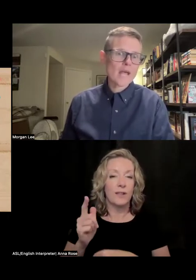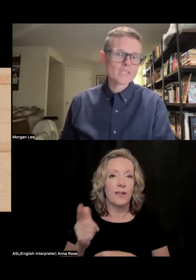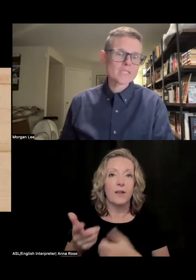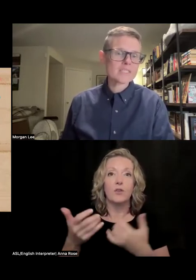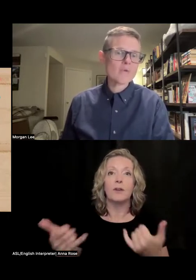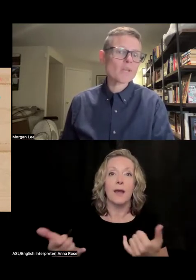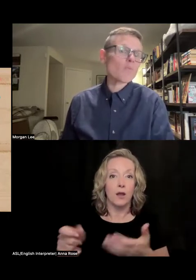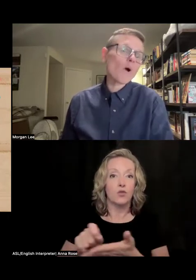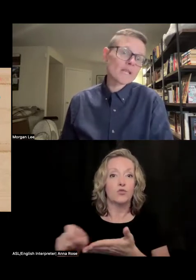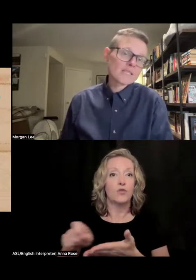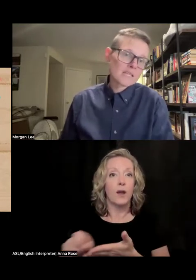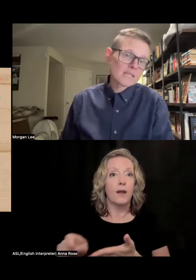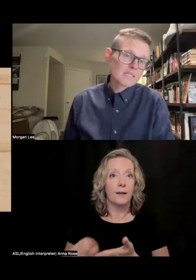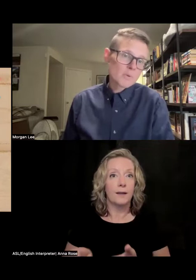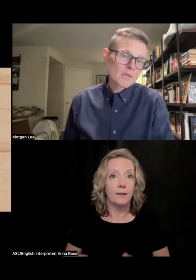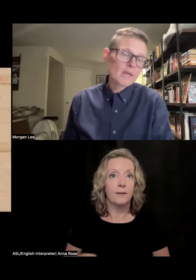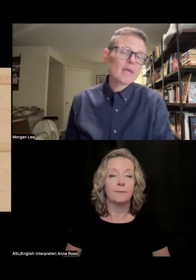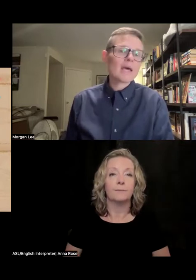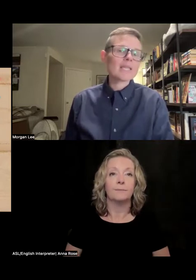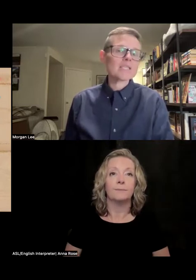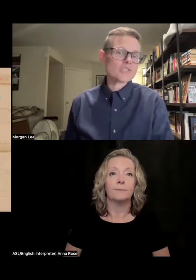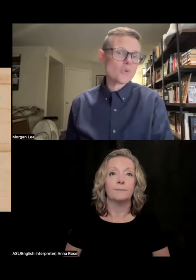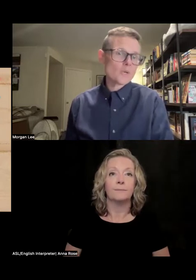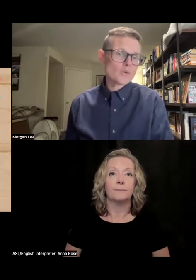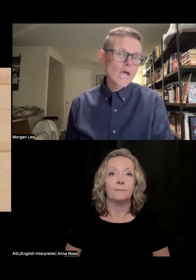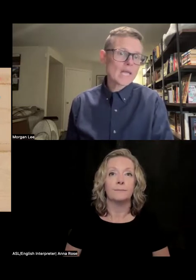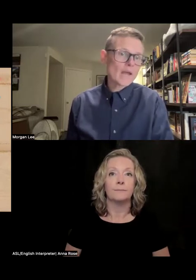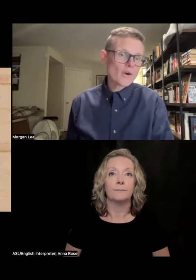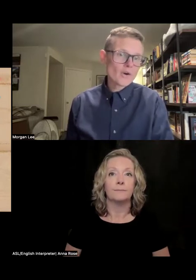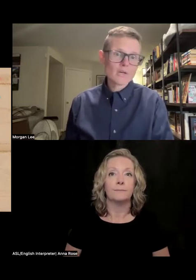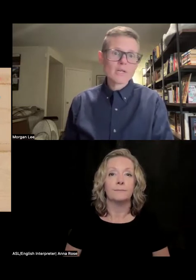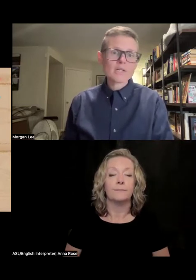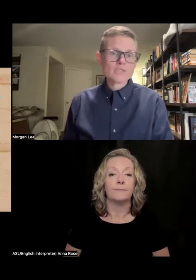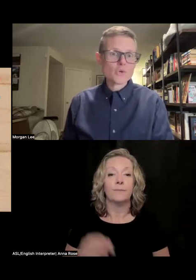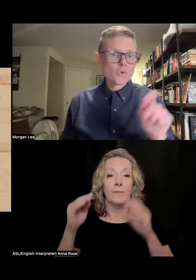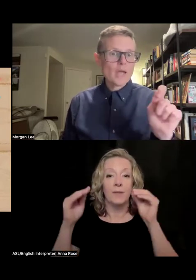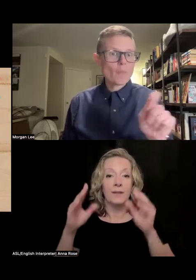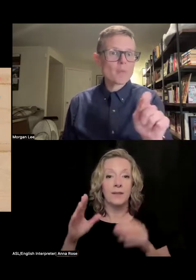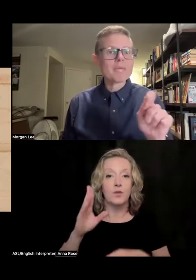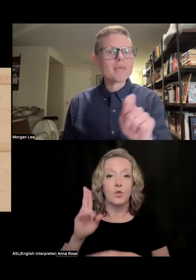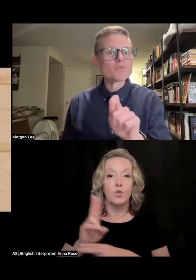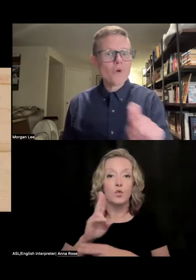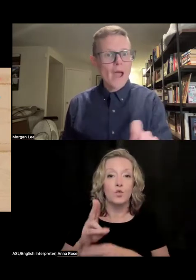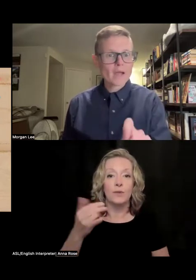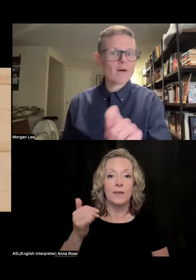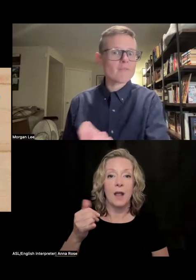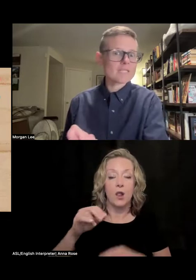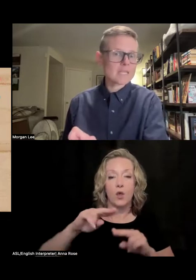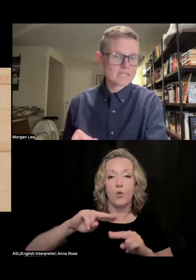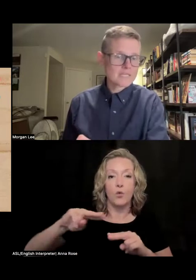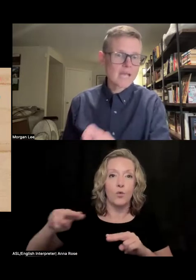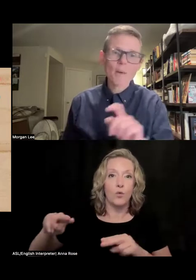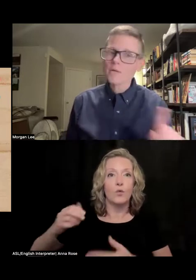where he could actually state what he wanted his sentence to be, and the teacher would use highlighter to help him keep track of